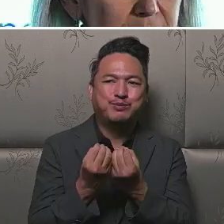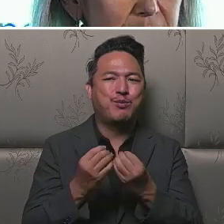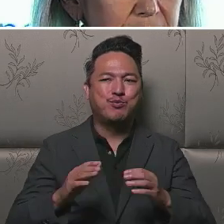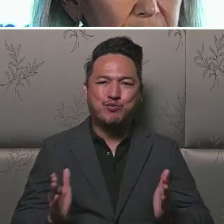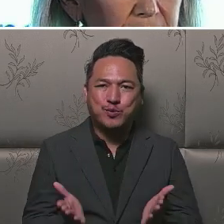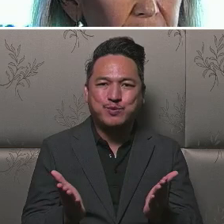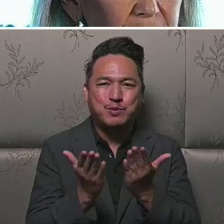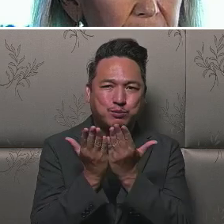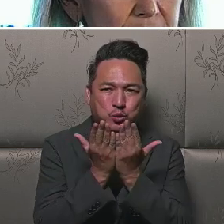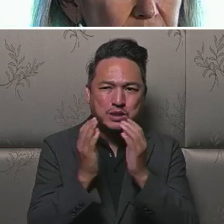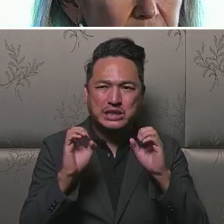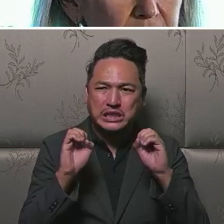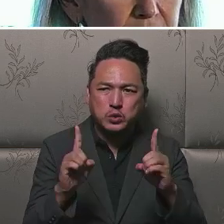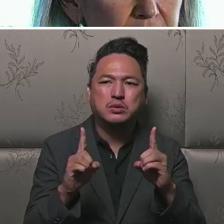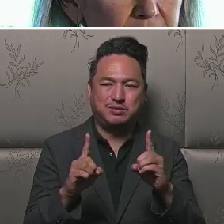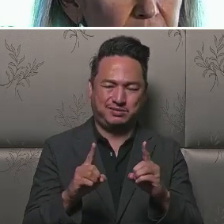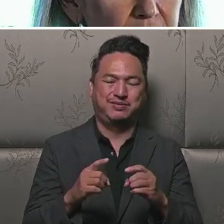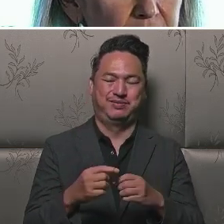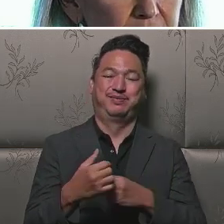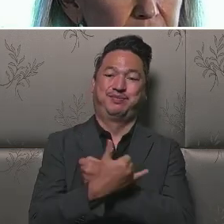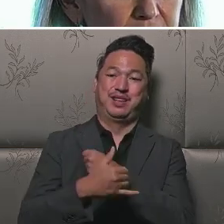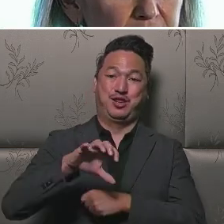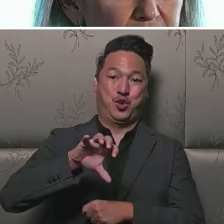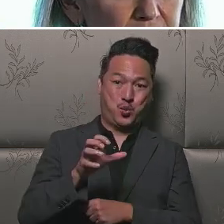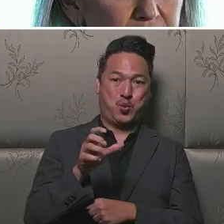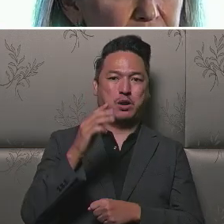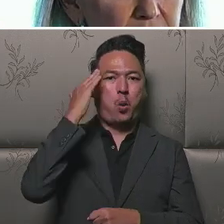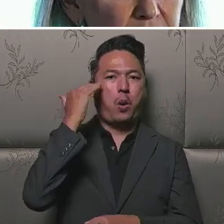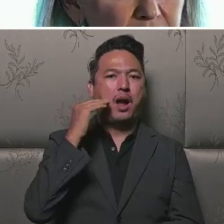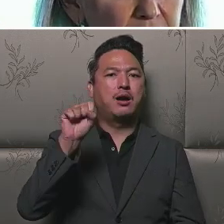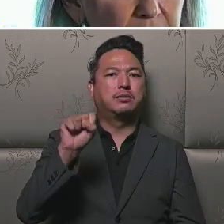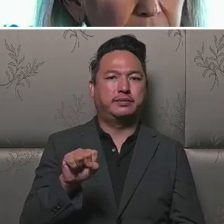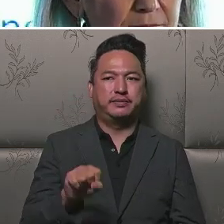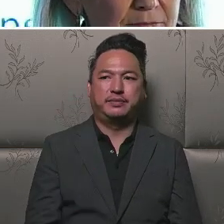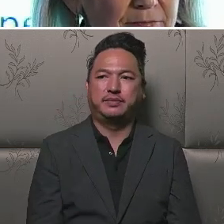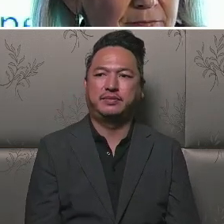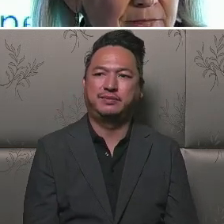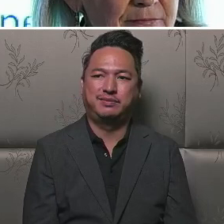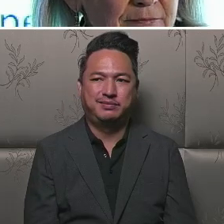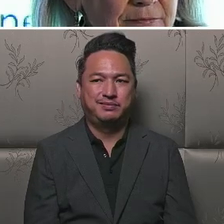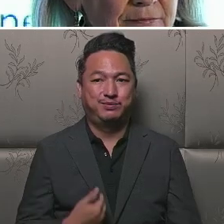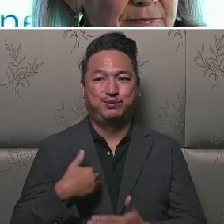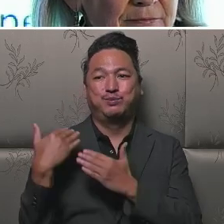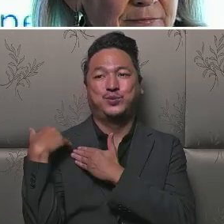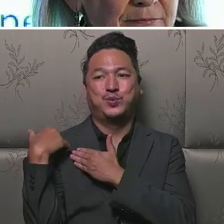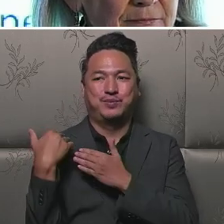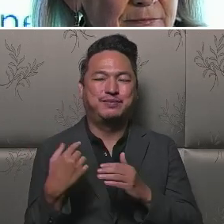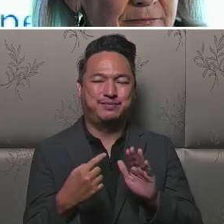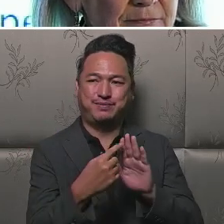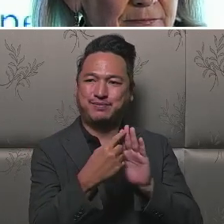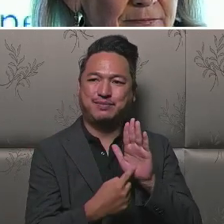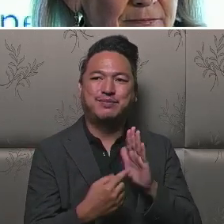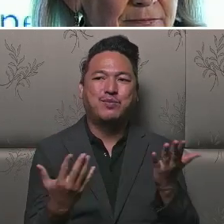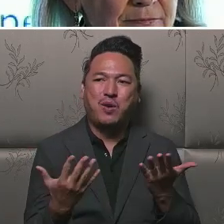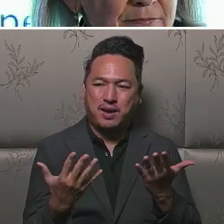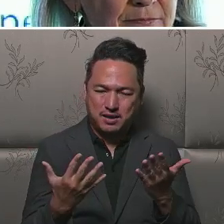And for today's presentation, the presentation will be in two folds. First, I will give you a brief